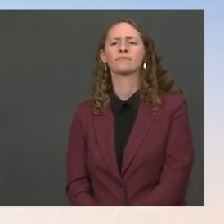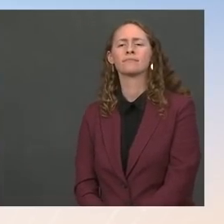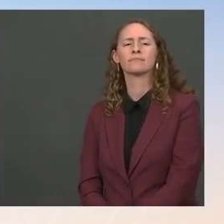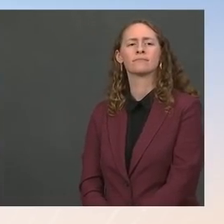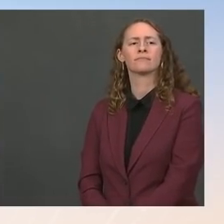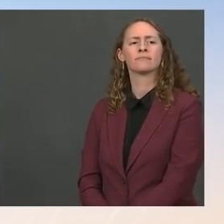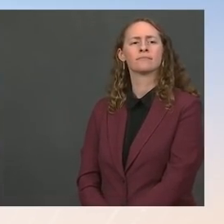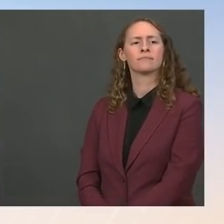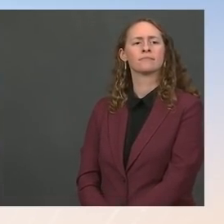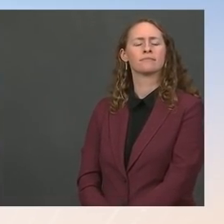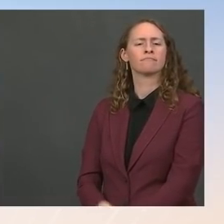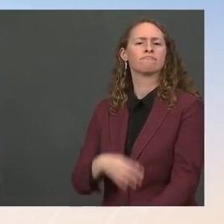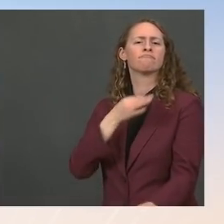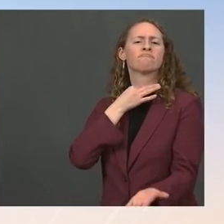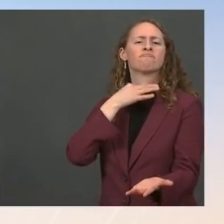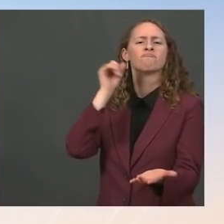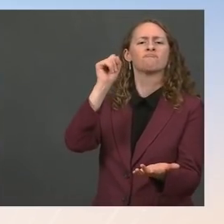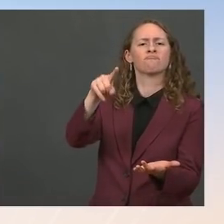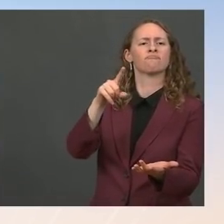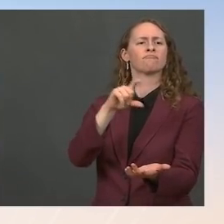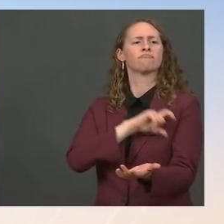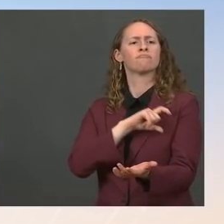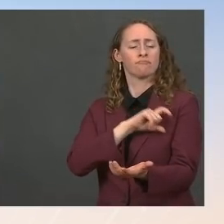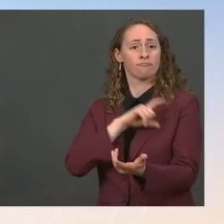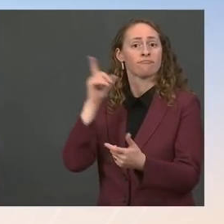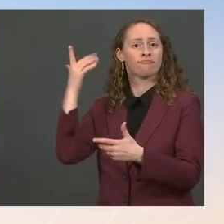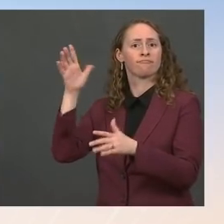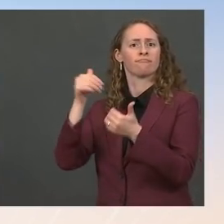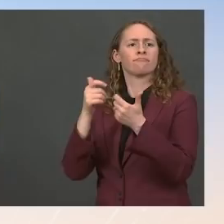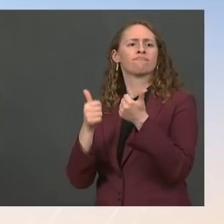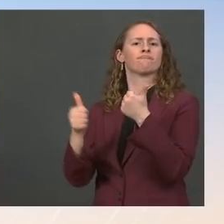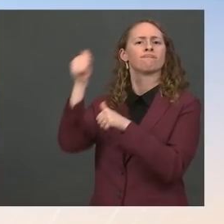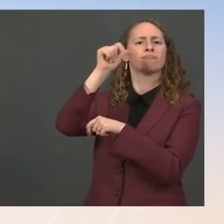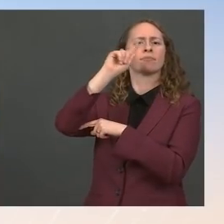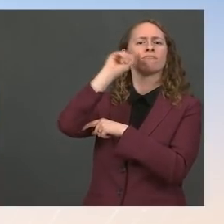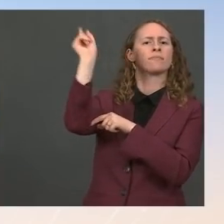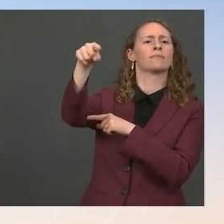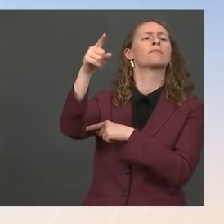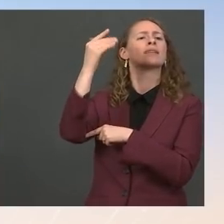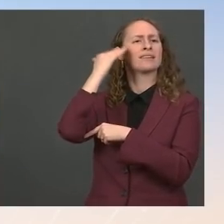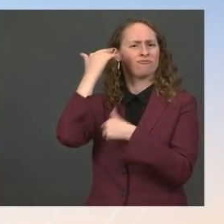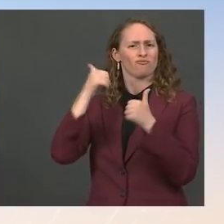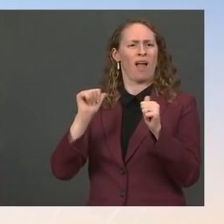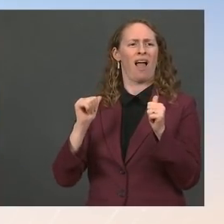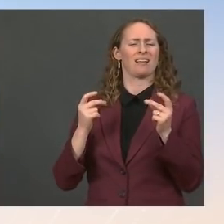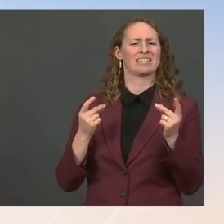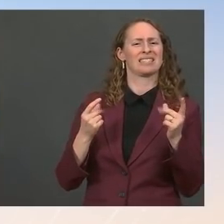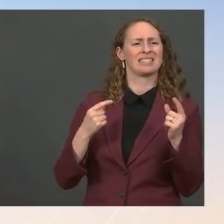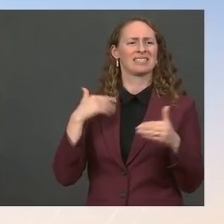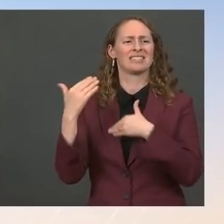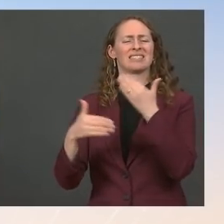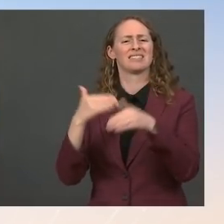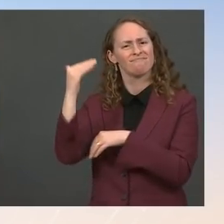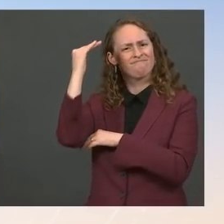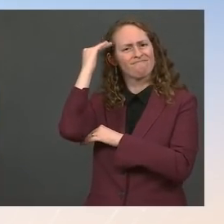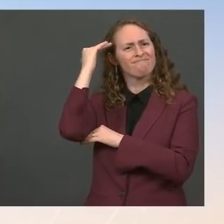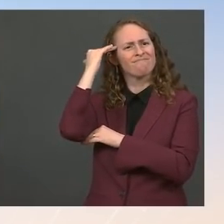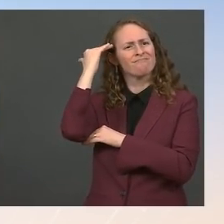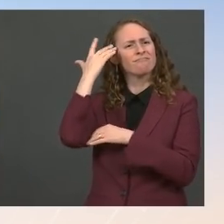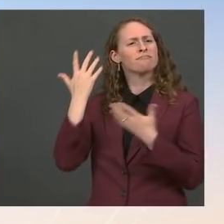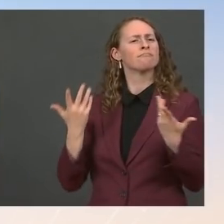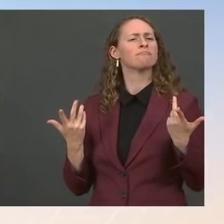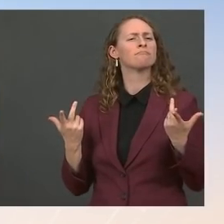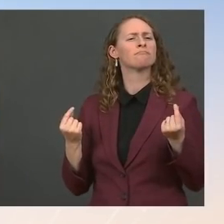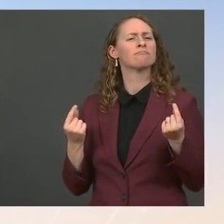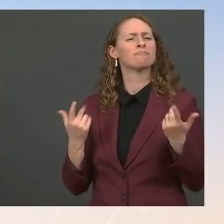policing, executive orders. We understand that you are trying to move expeditiously on this. Mm-hmm. What can you tell us about these